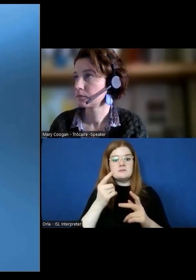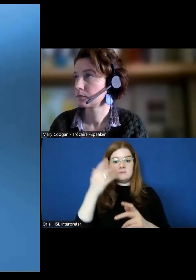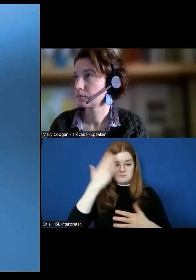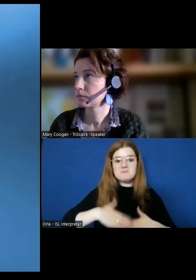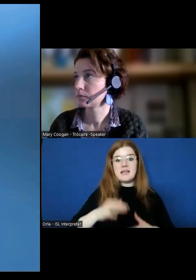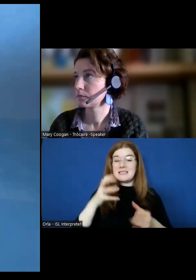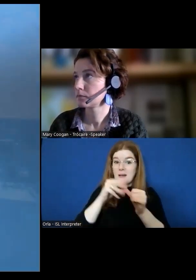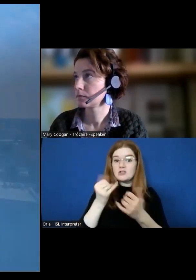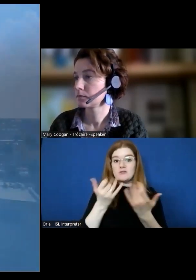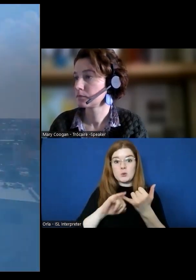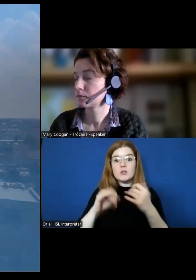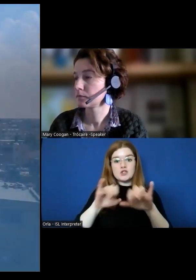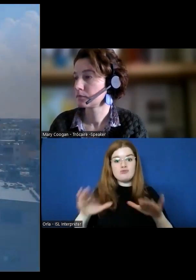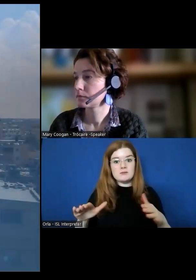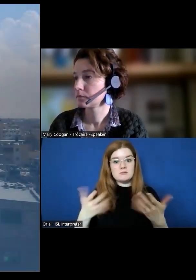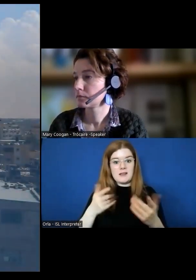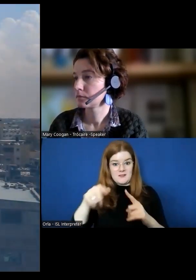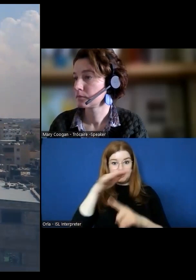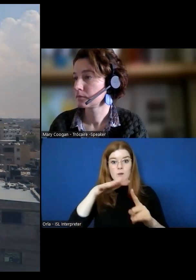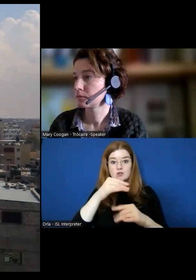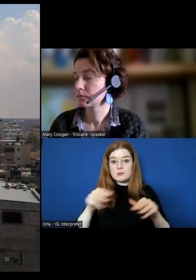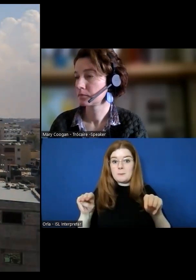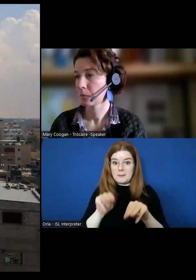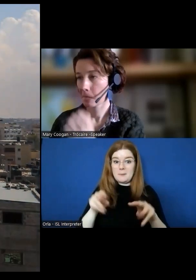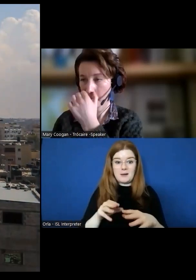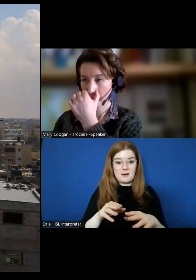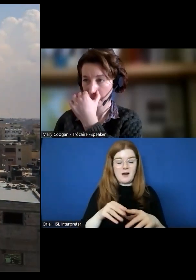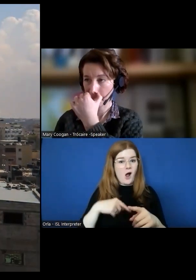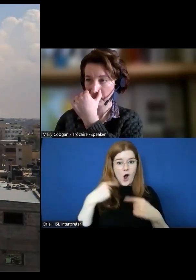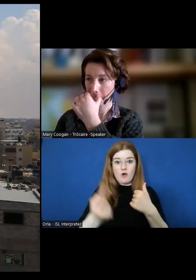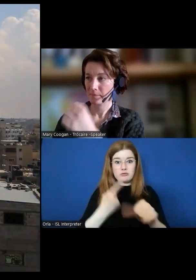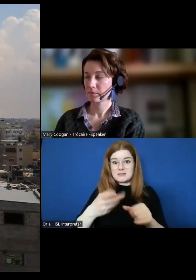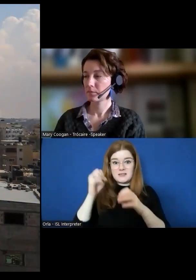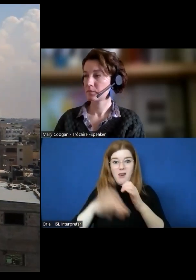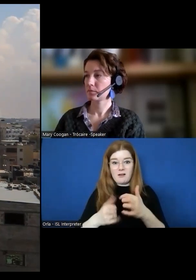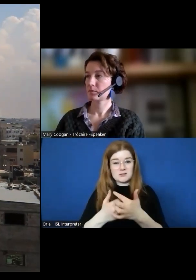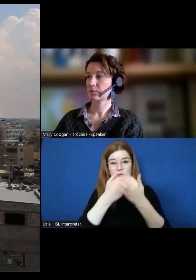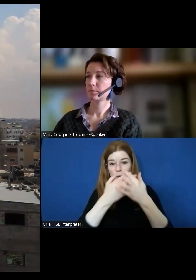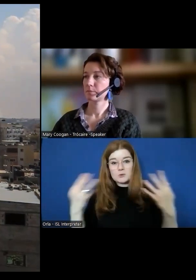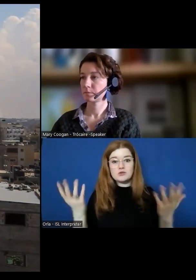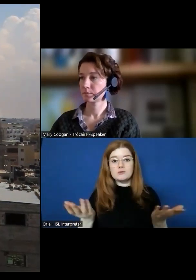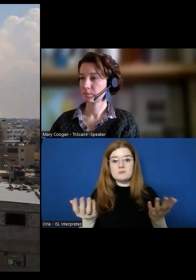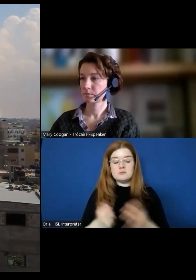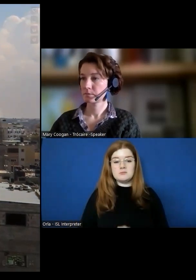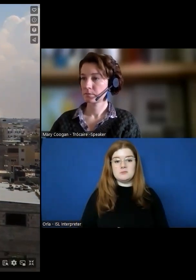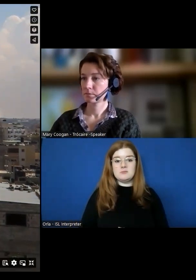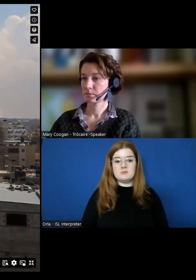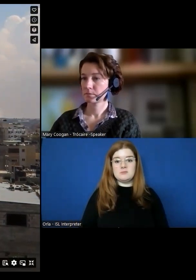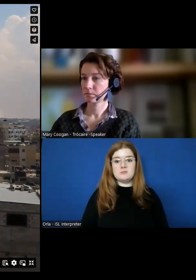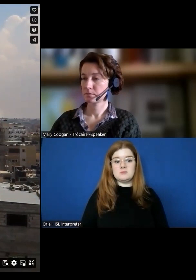for children, in a situation where people have already lost so much.